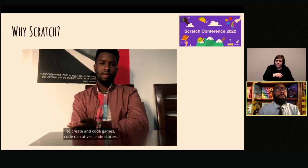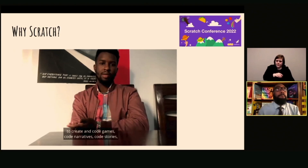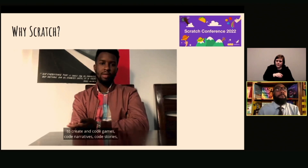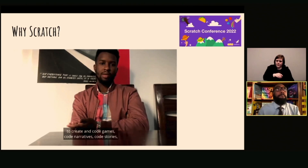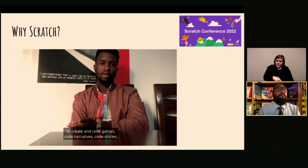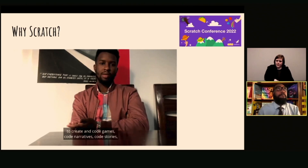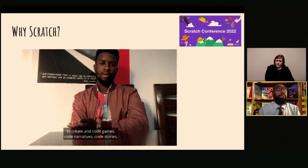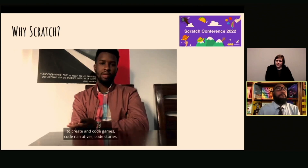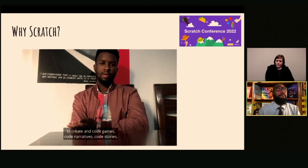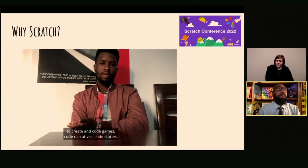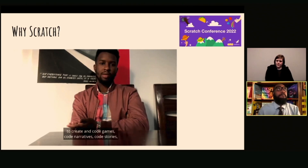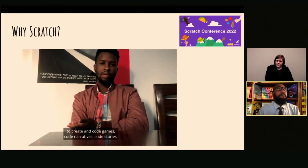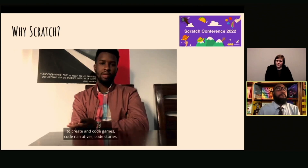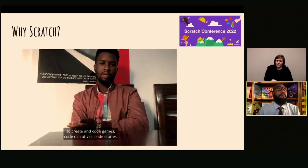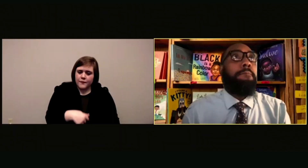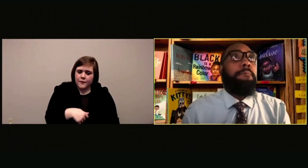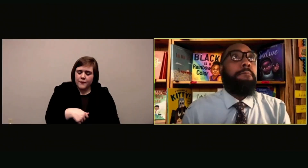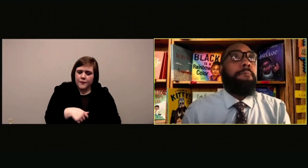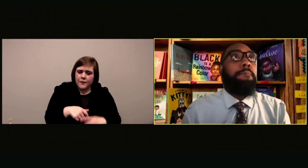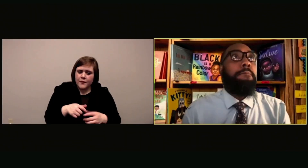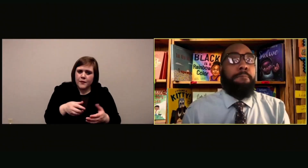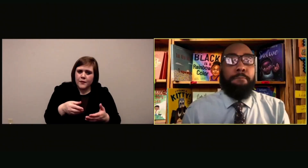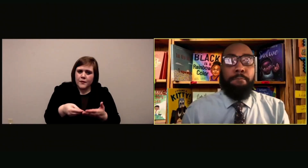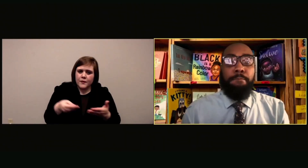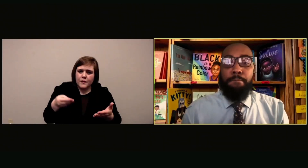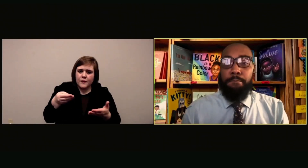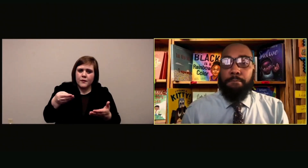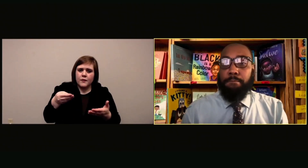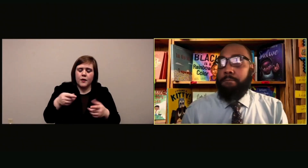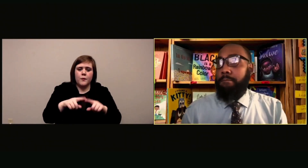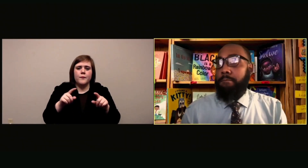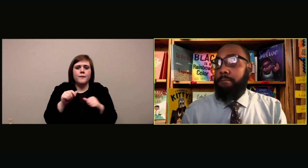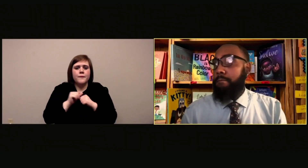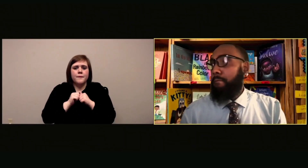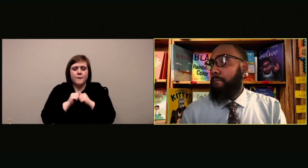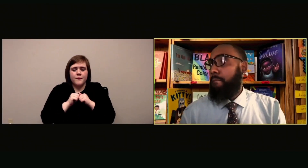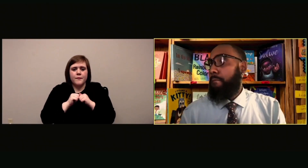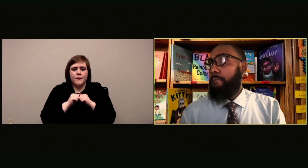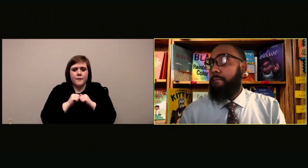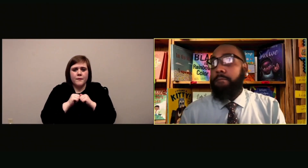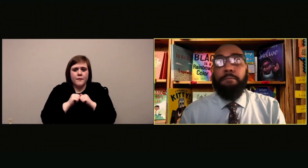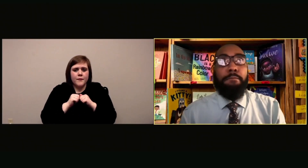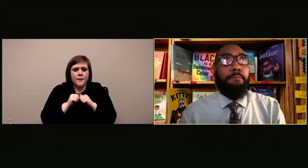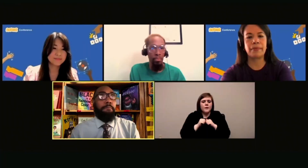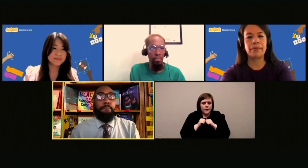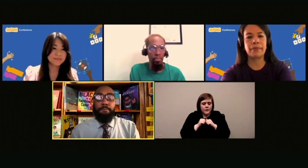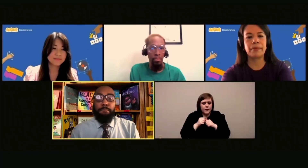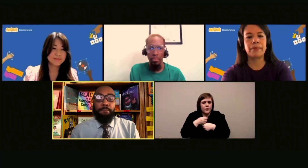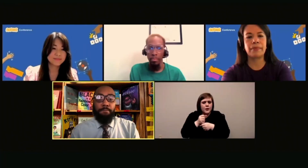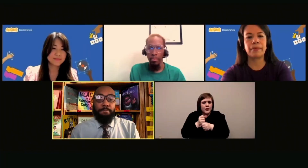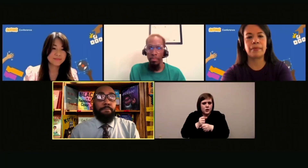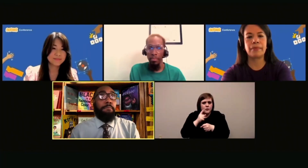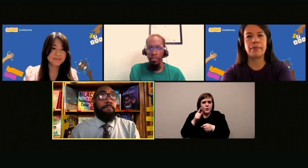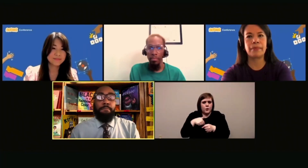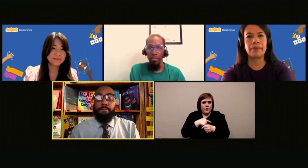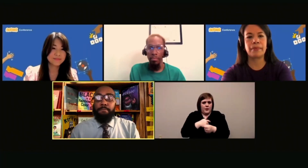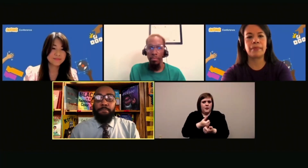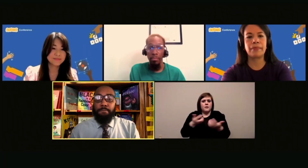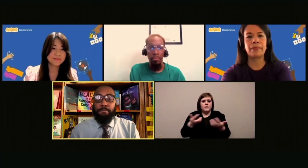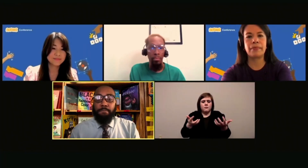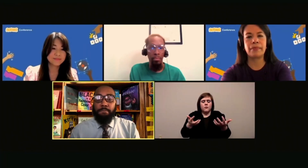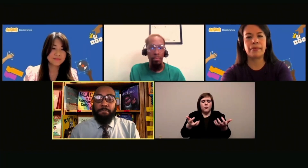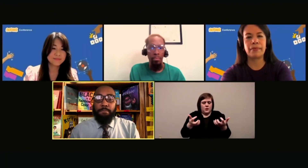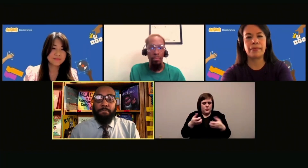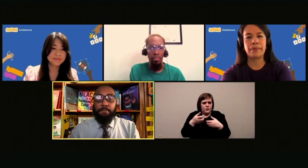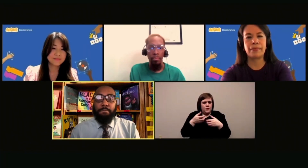create, it's fun to learn by creating and all these things. So learning by creating, having fun to create, teamwork in